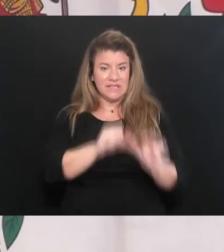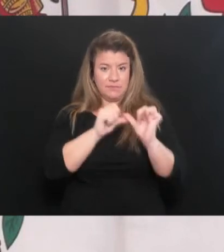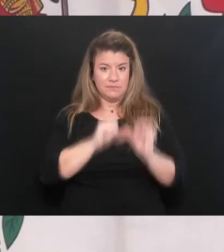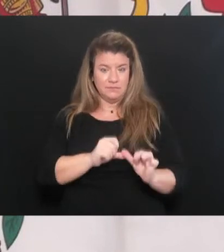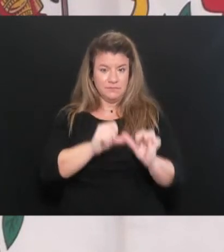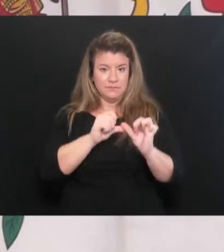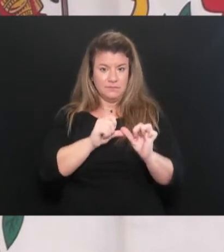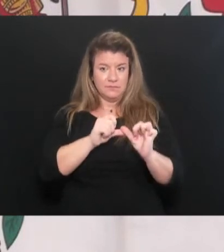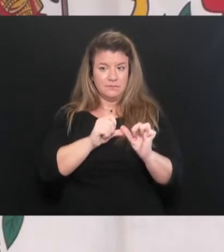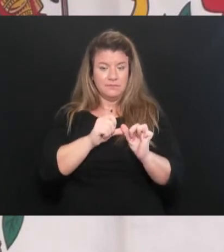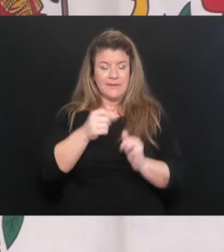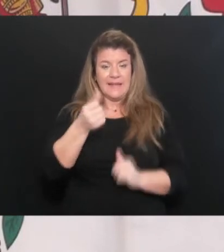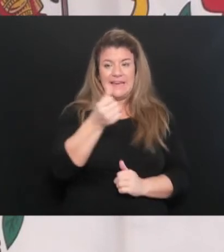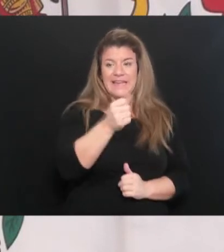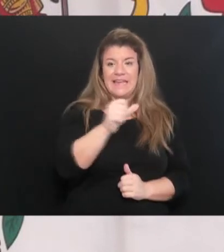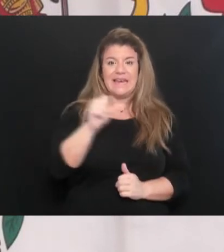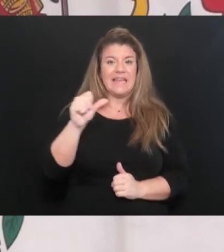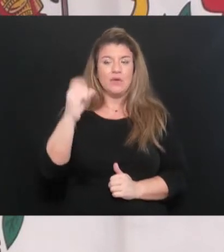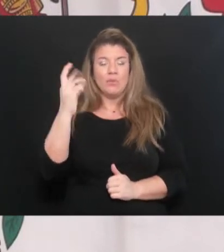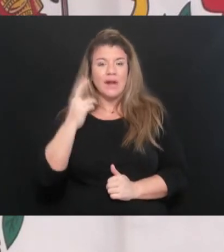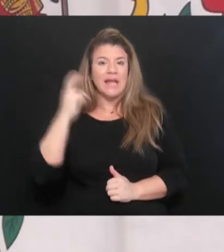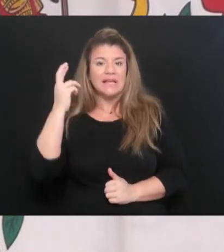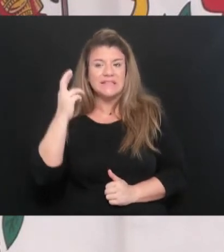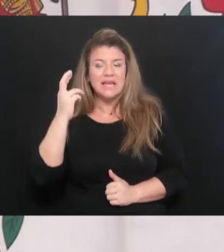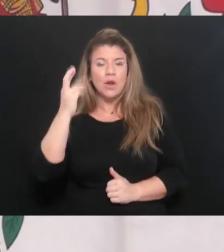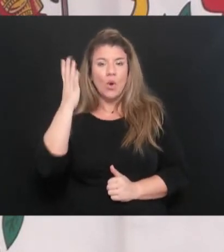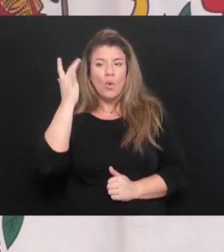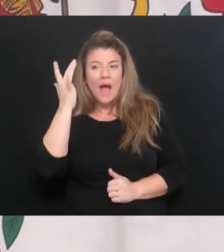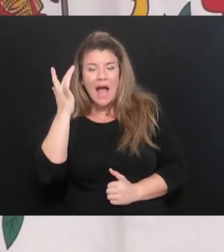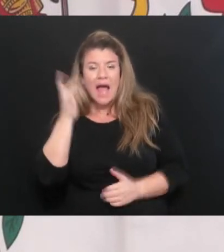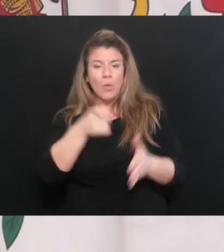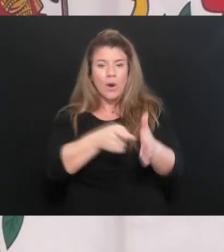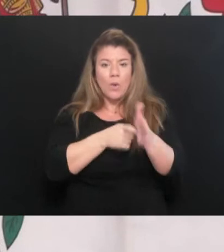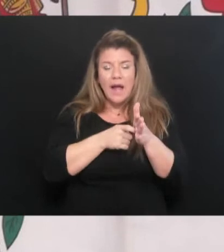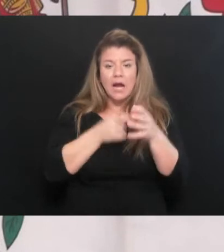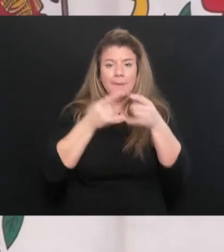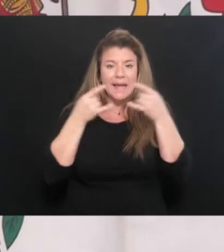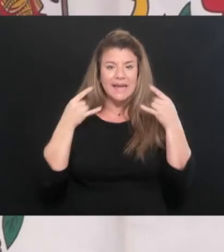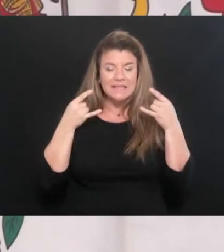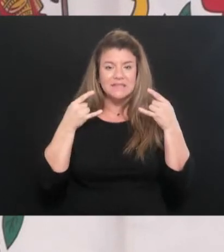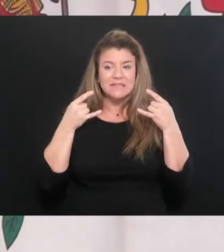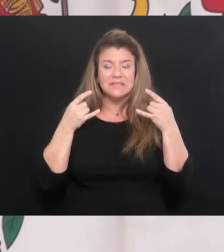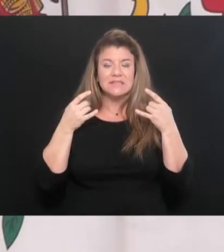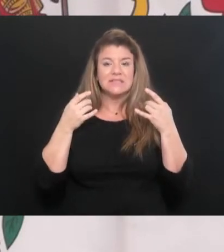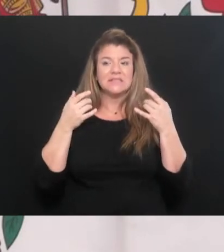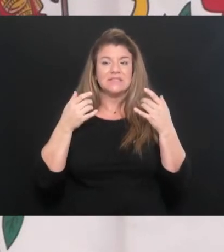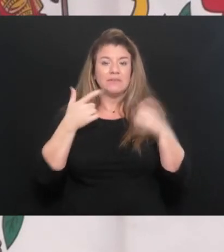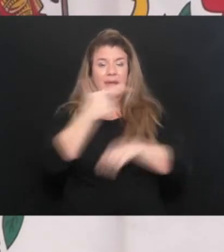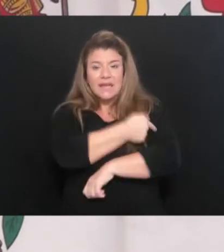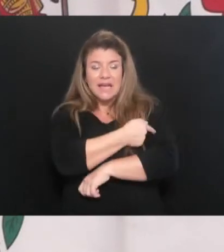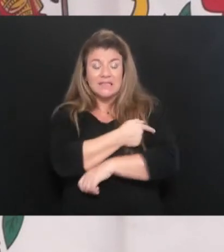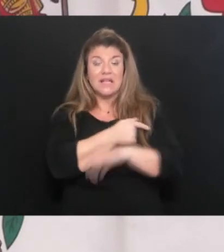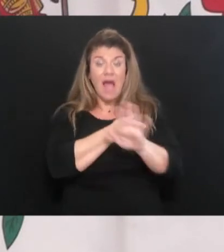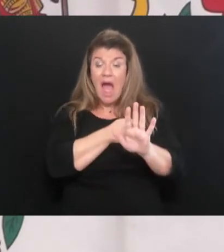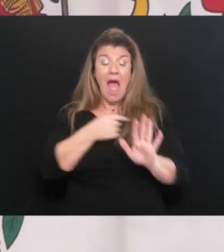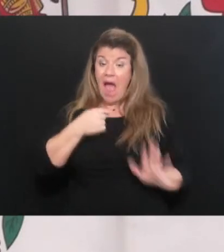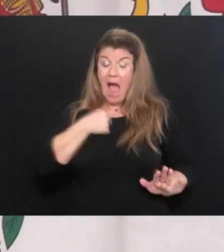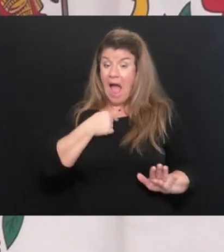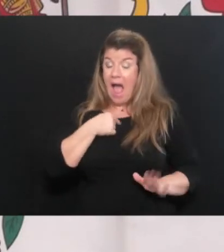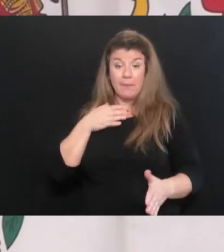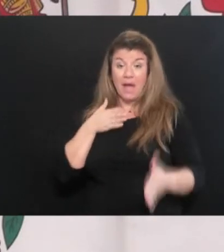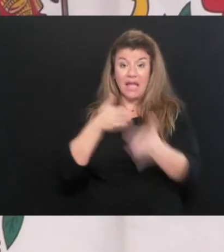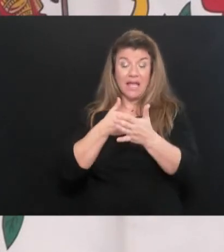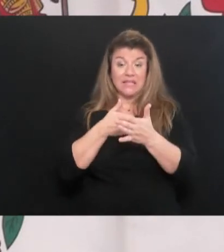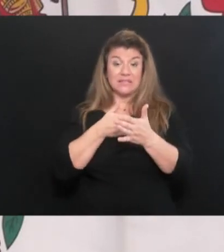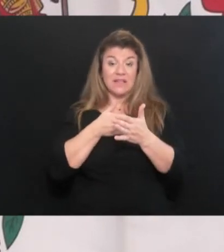any regard of mandates. I am against the federal government telling our